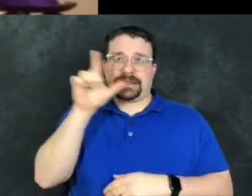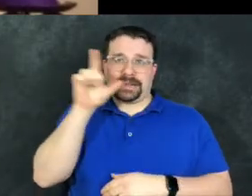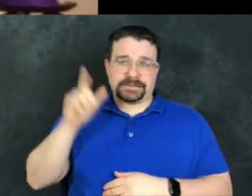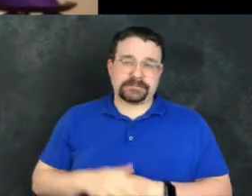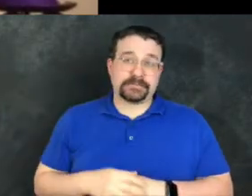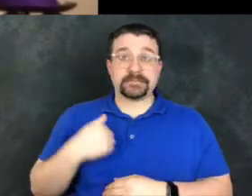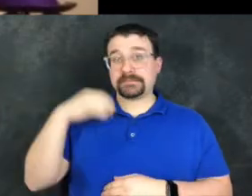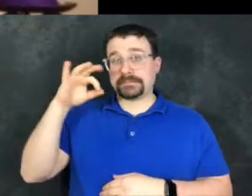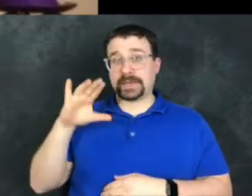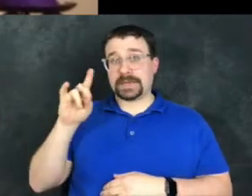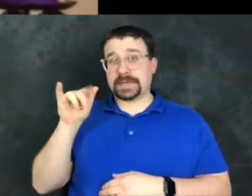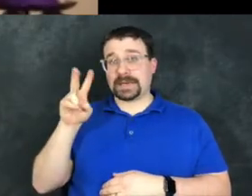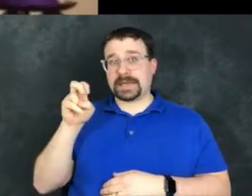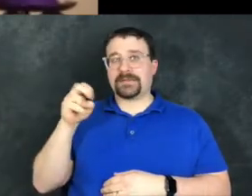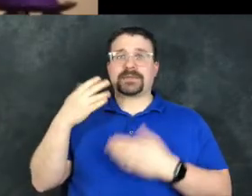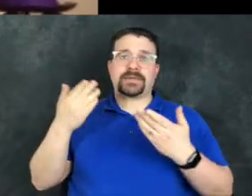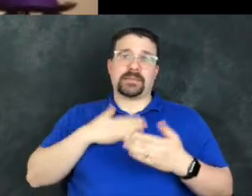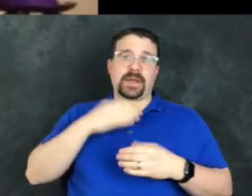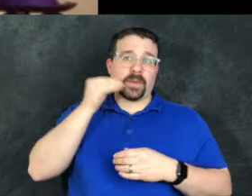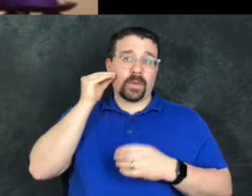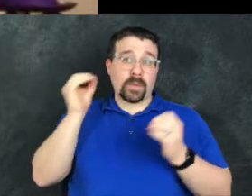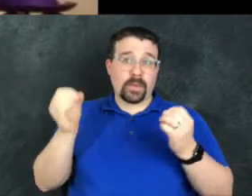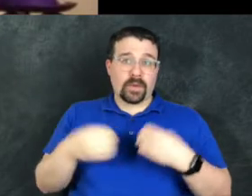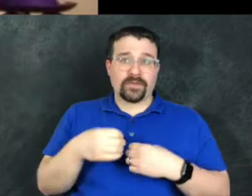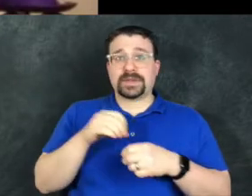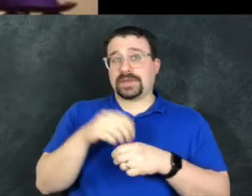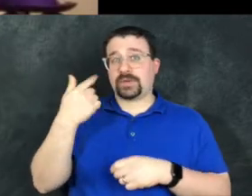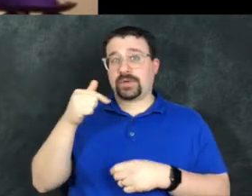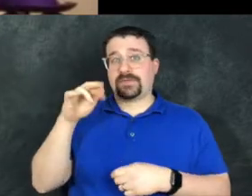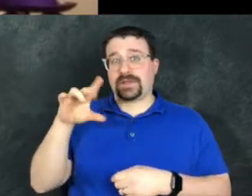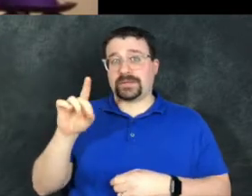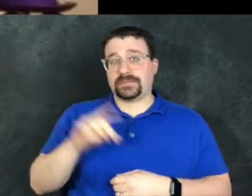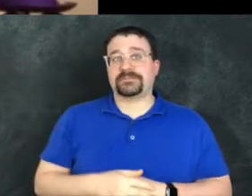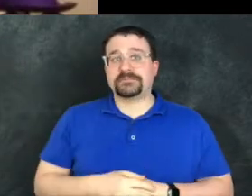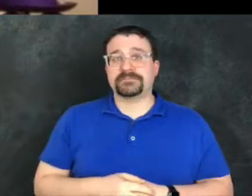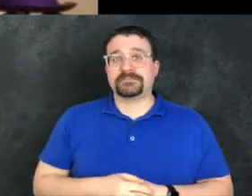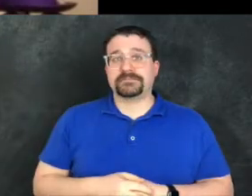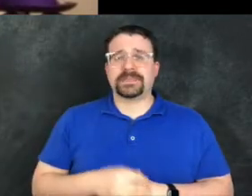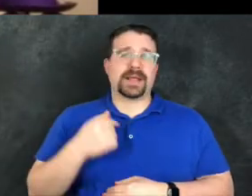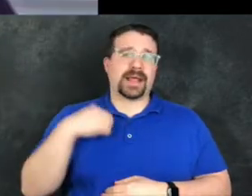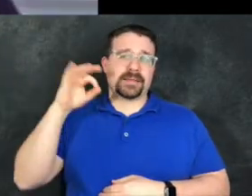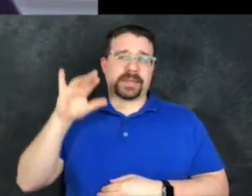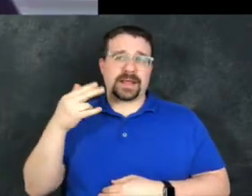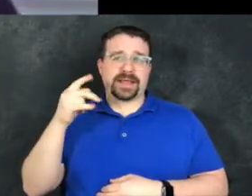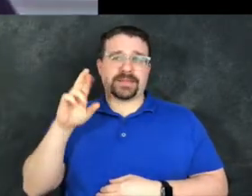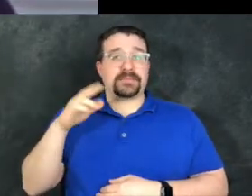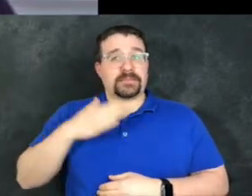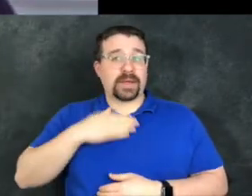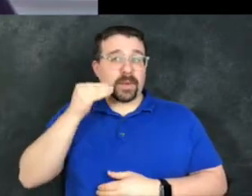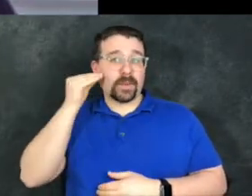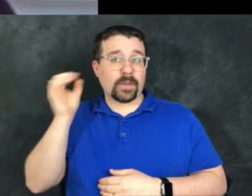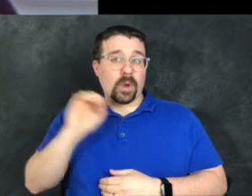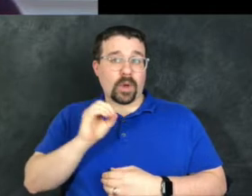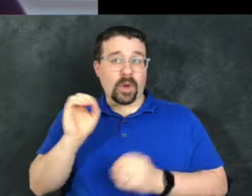of Lent. I'm Pastor Dave, and I'm coming to you from my home office in Greenfield. And I'm Pastor Heather, and